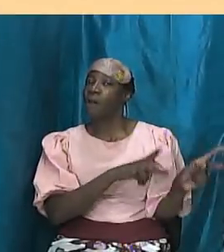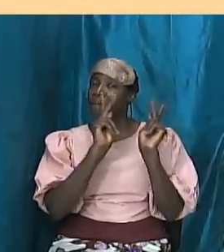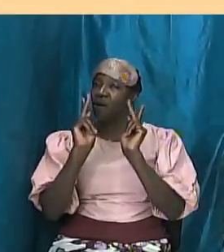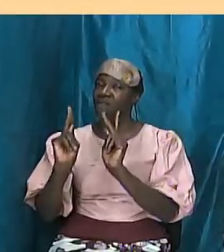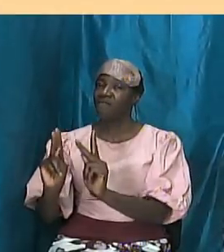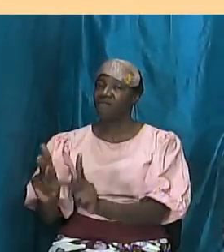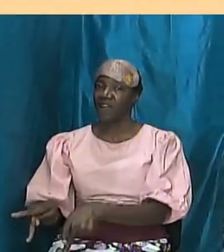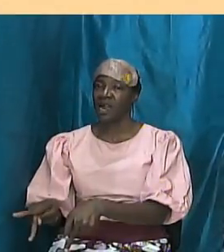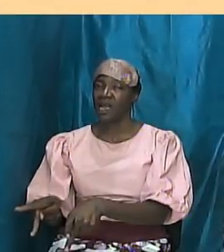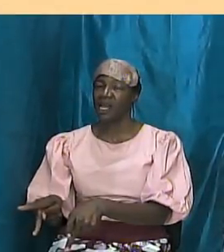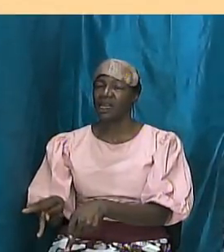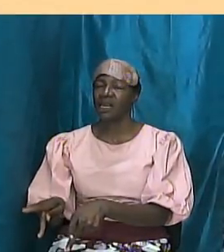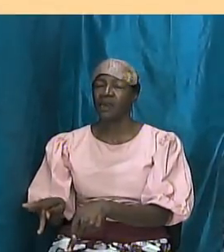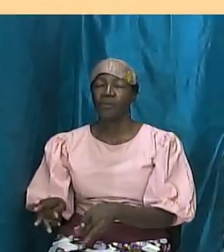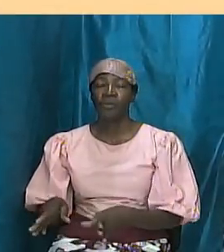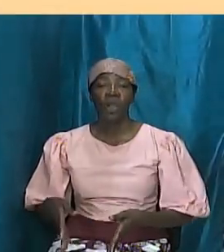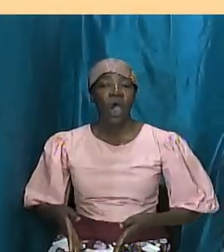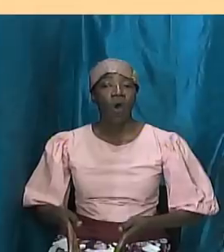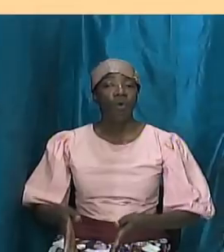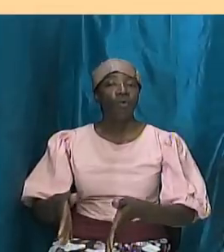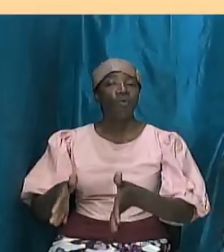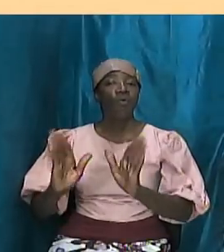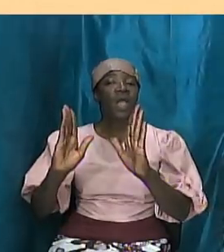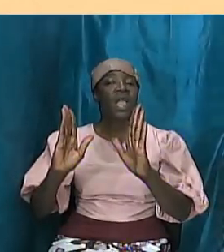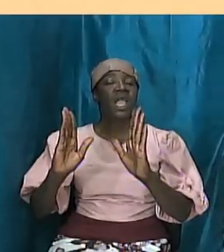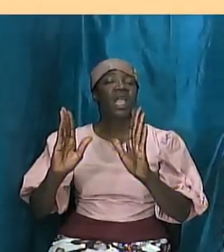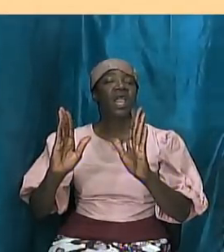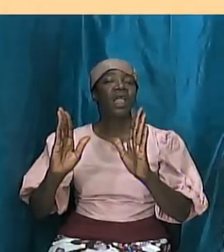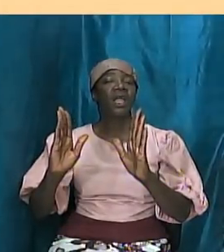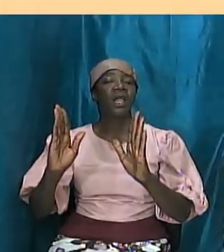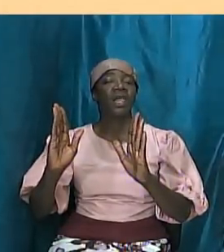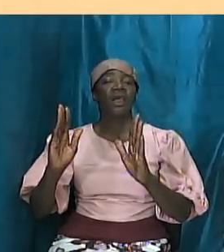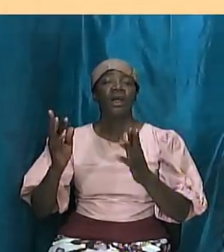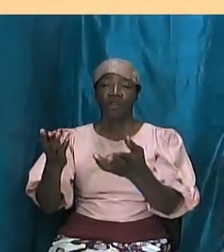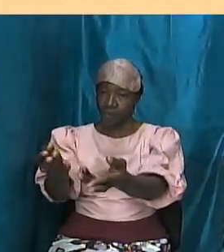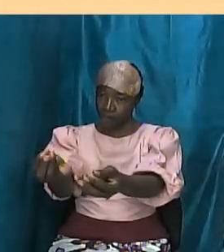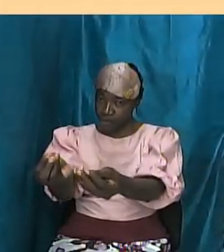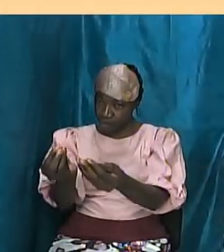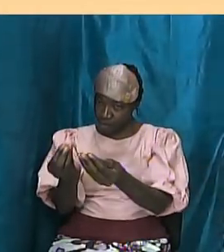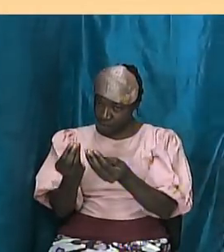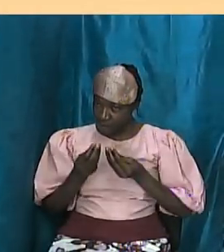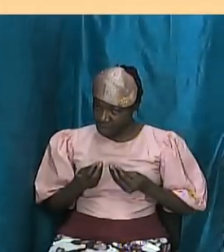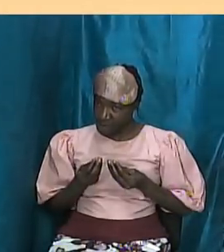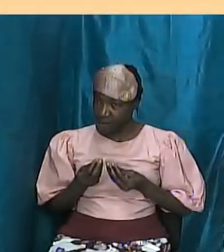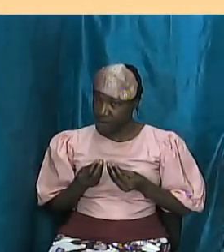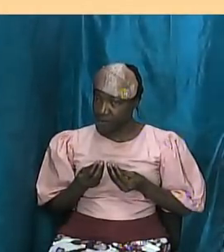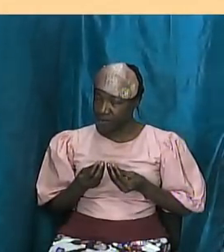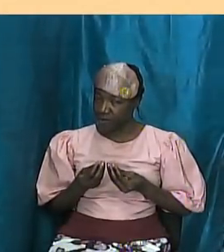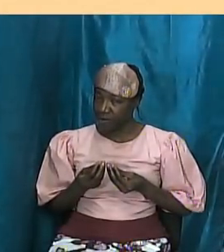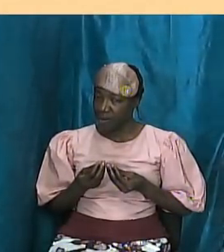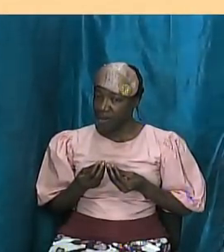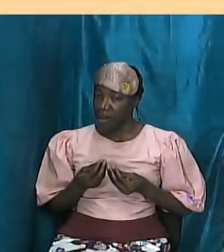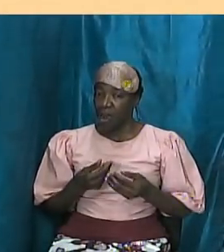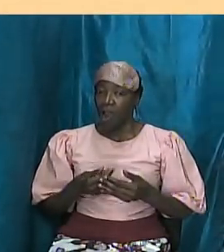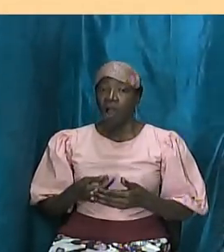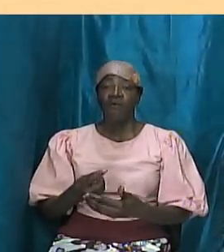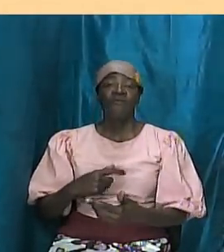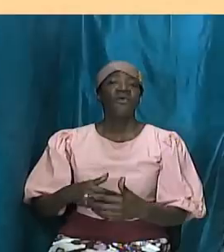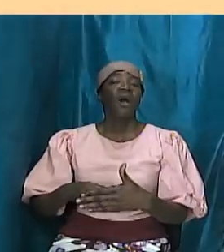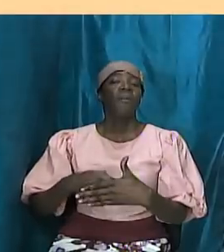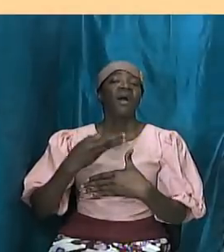provide a means by which we were going to be redeemed from the fall.